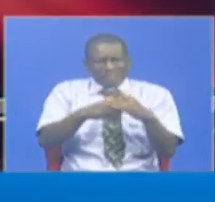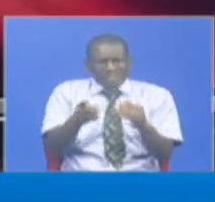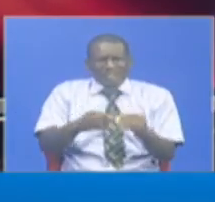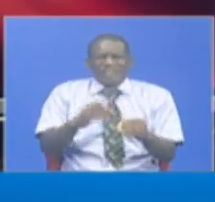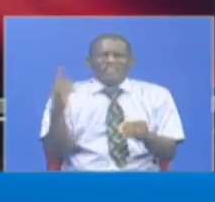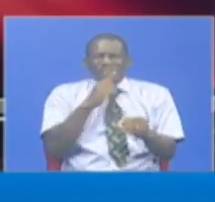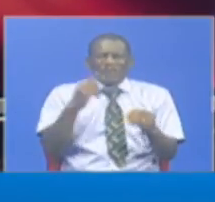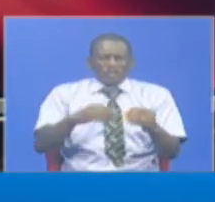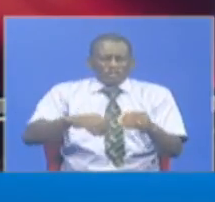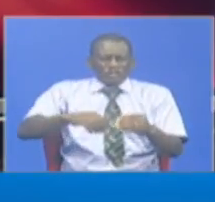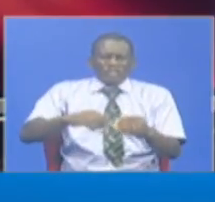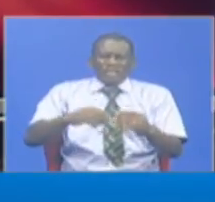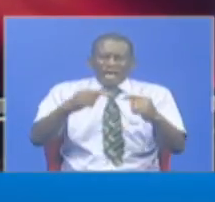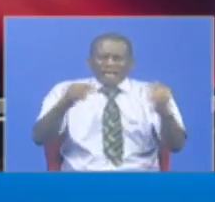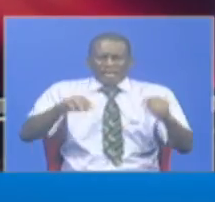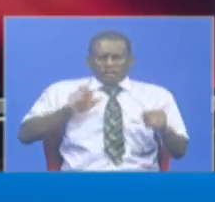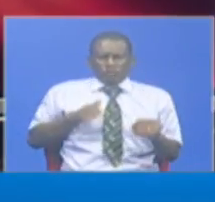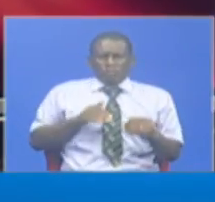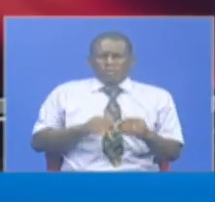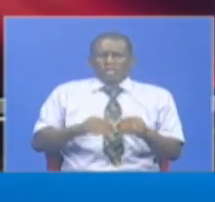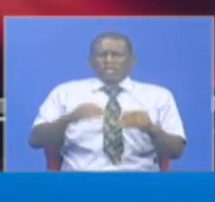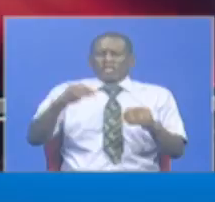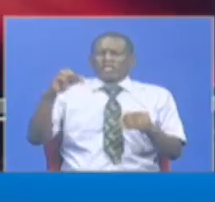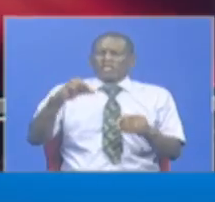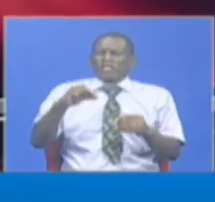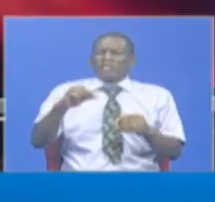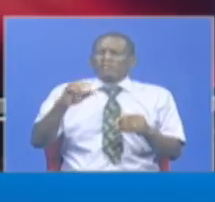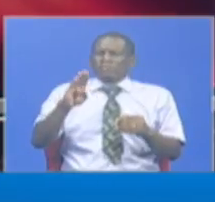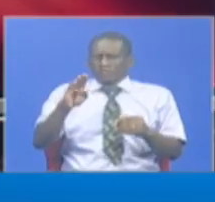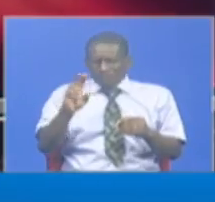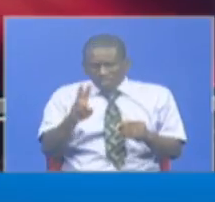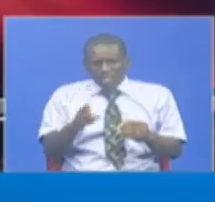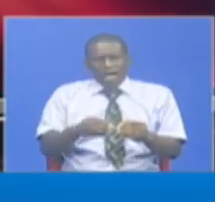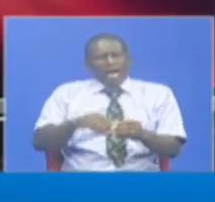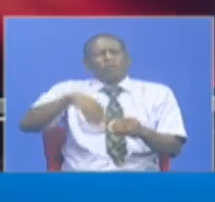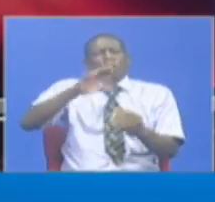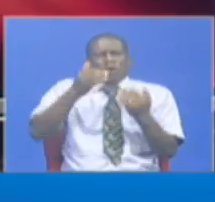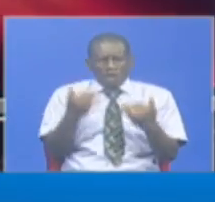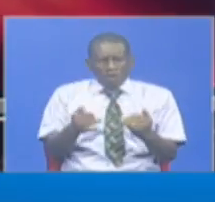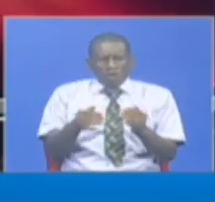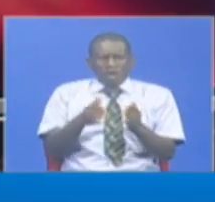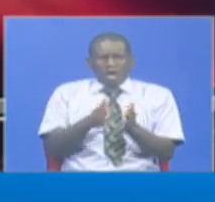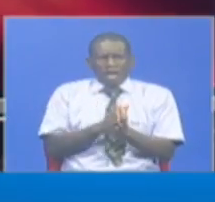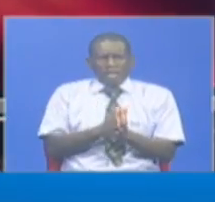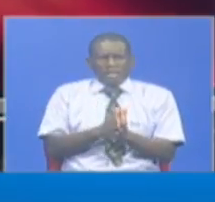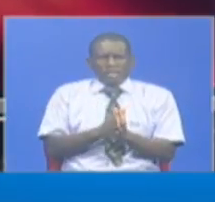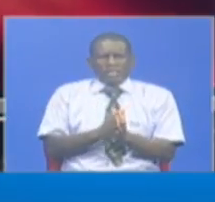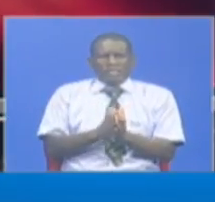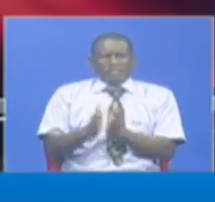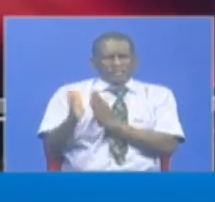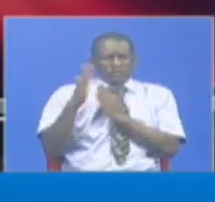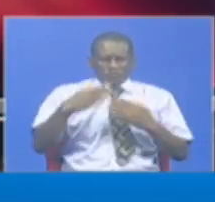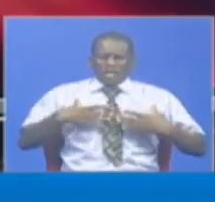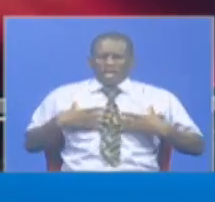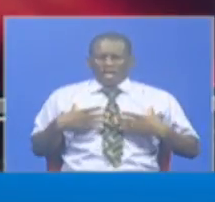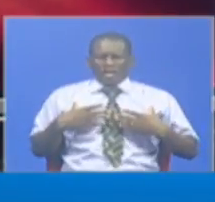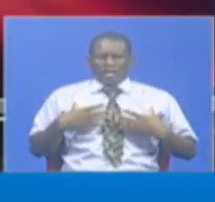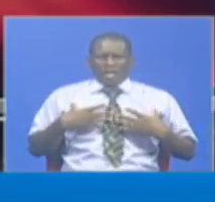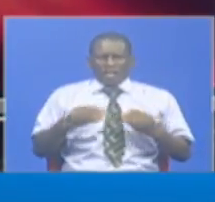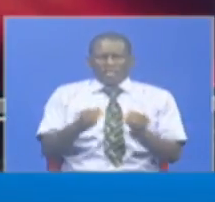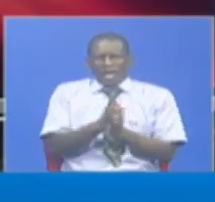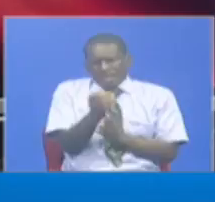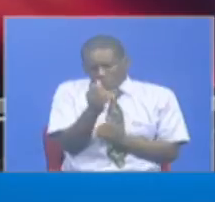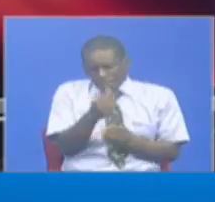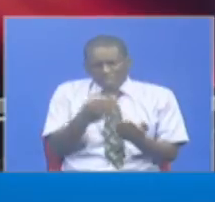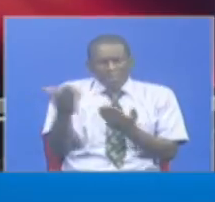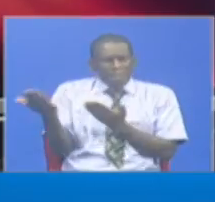particularly domestic violence, have increased in several countries as security, health, and money worries create tensions